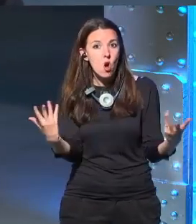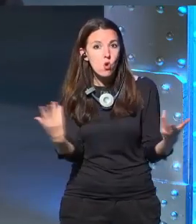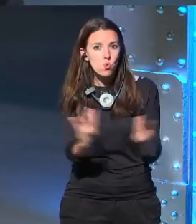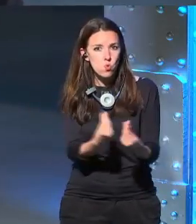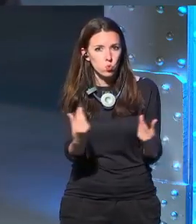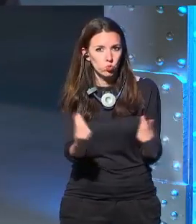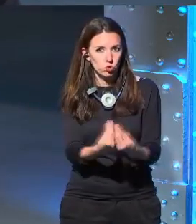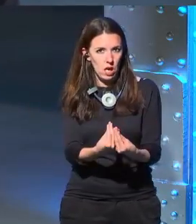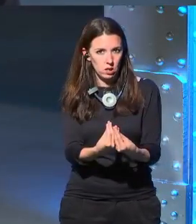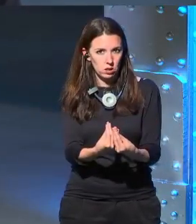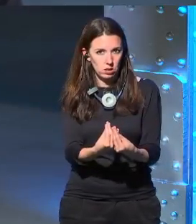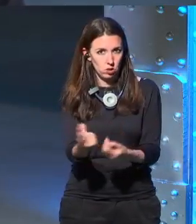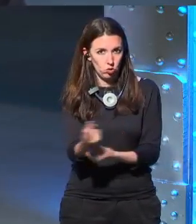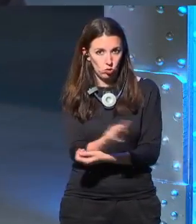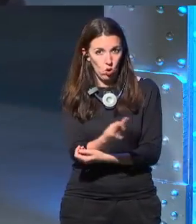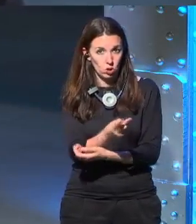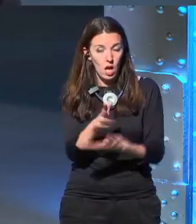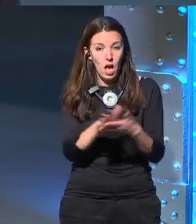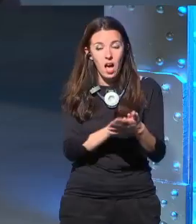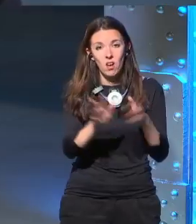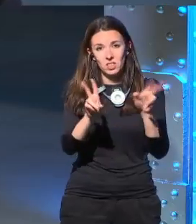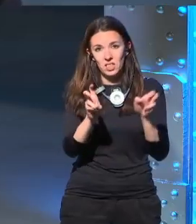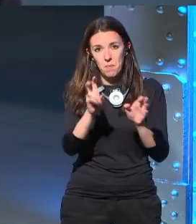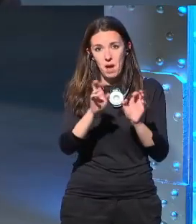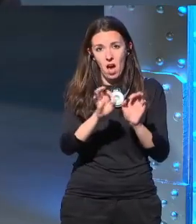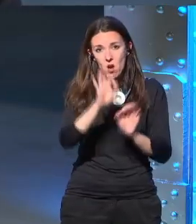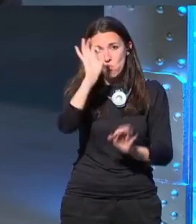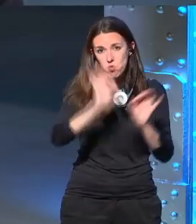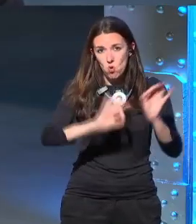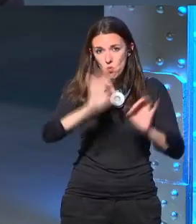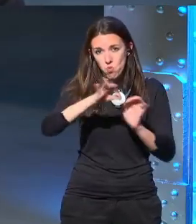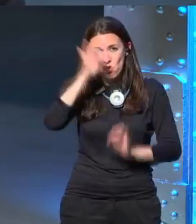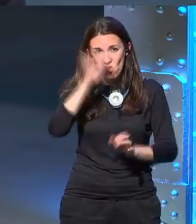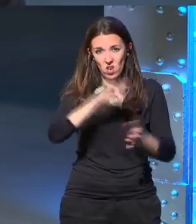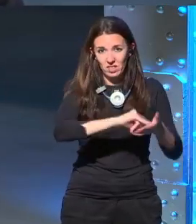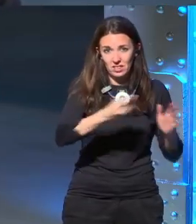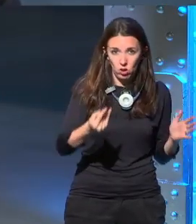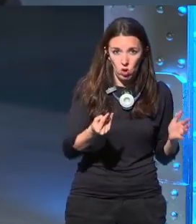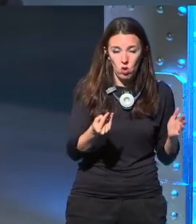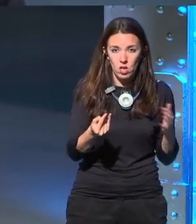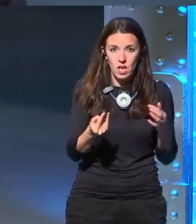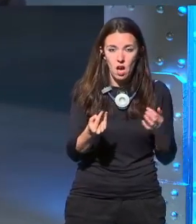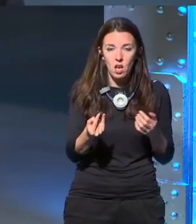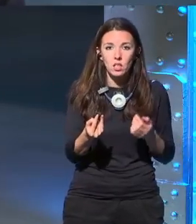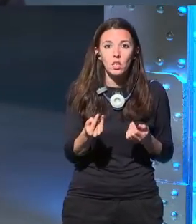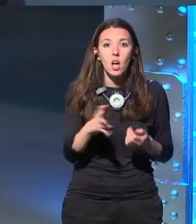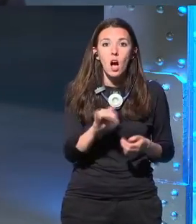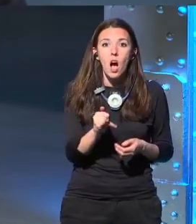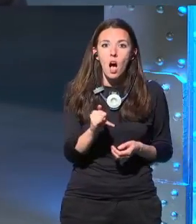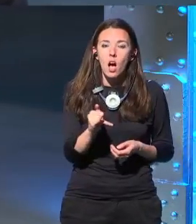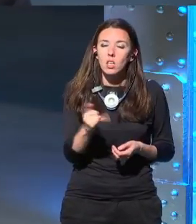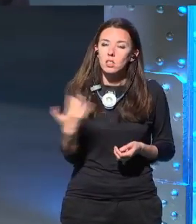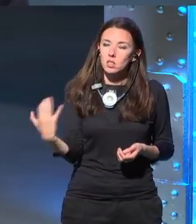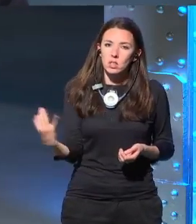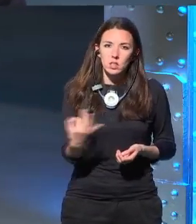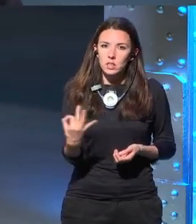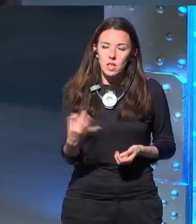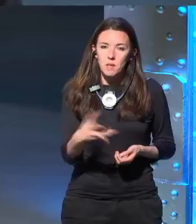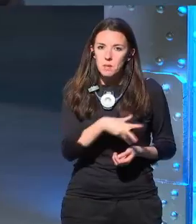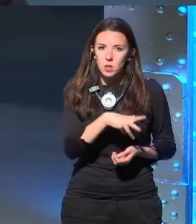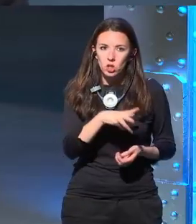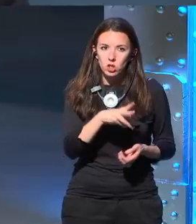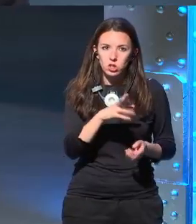we talk about the proportions of our technology, we have to keep it on a human scale. This is why